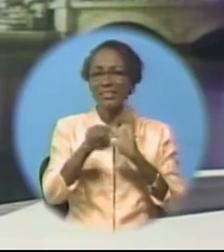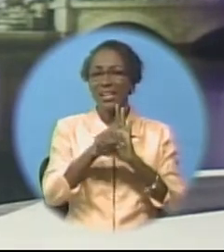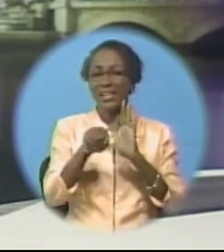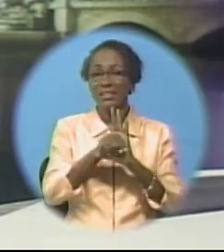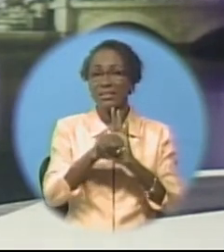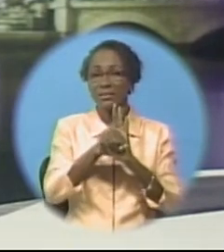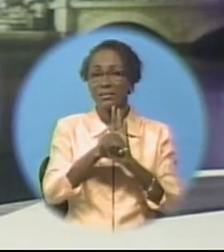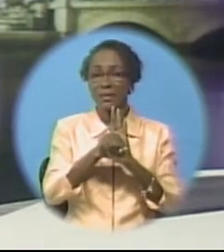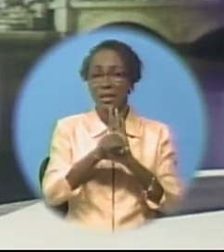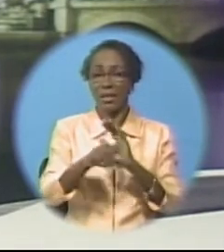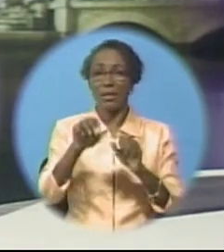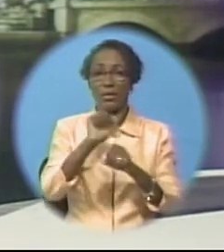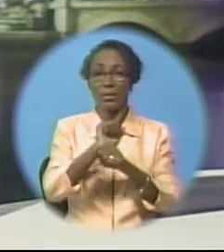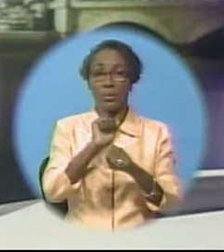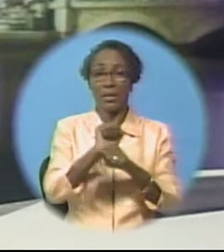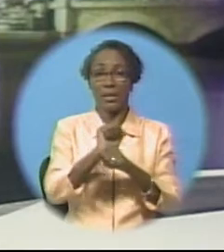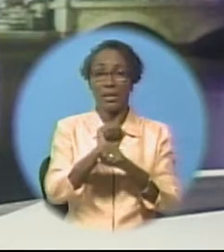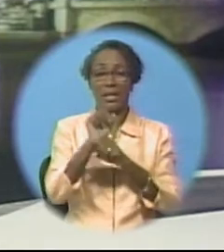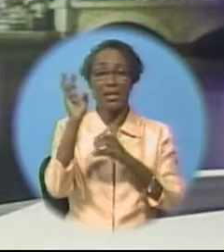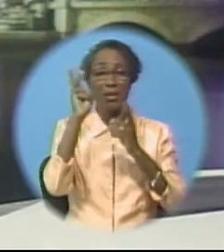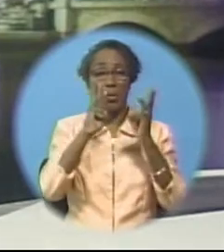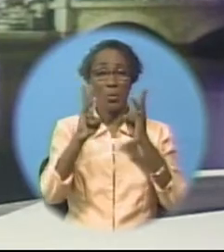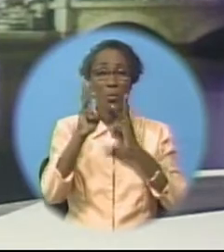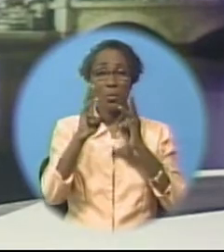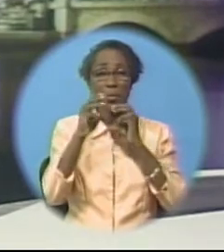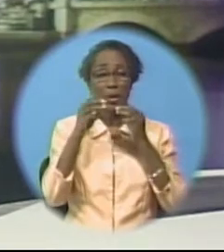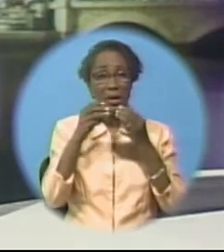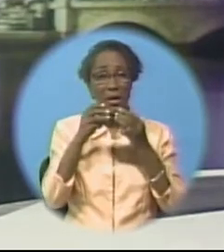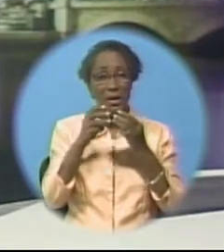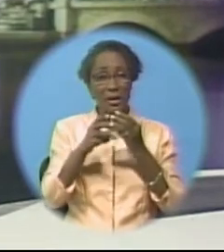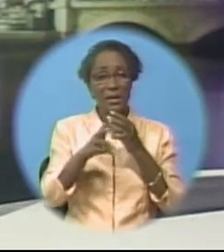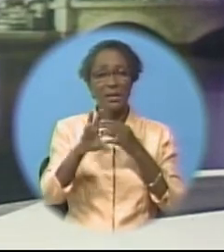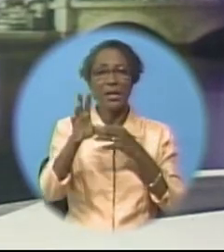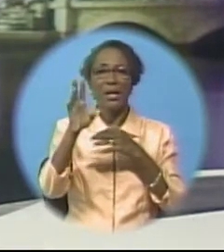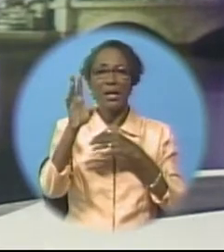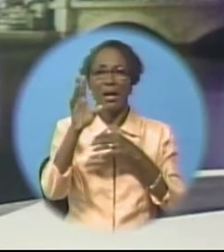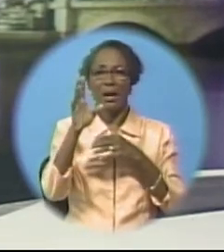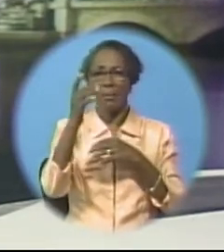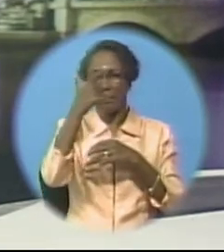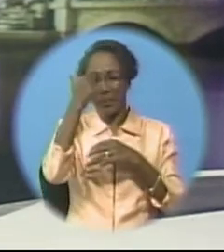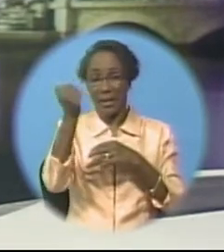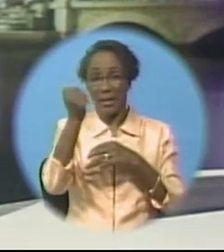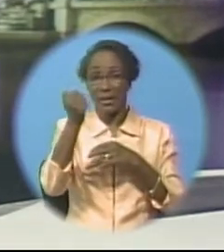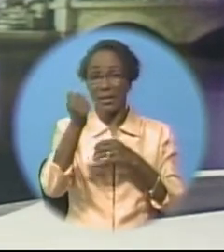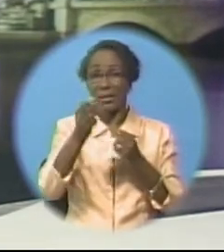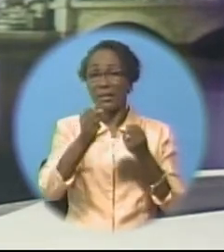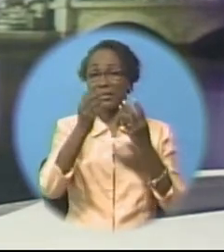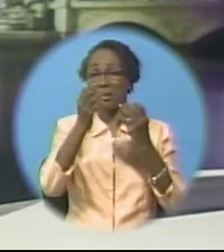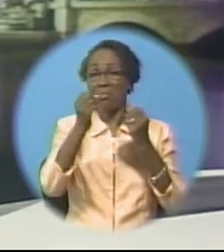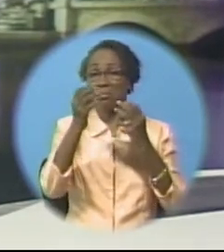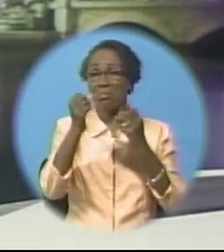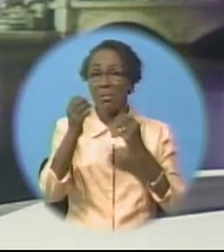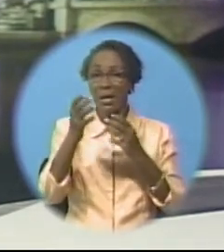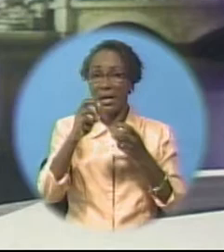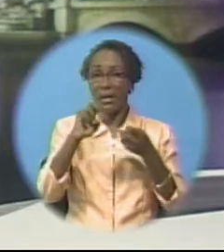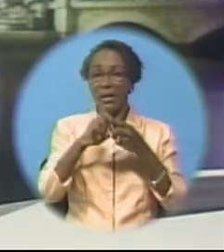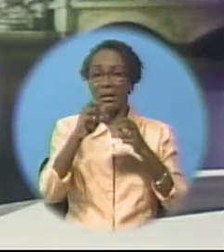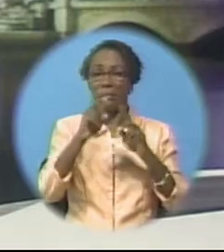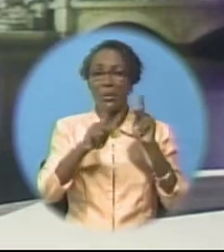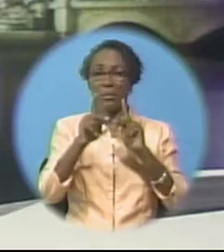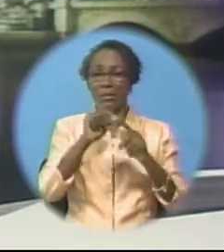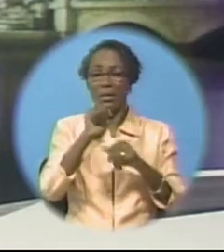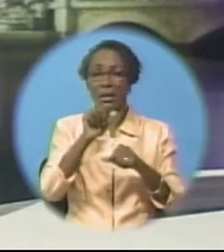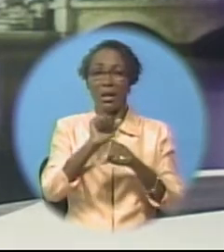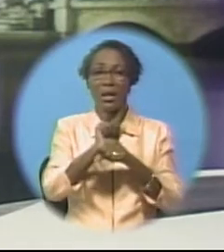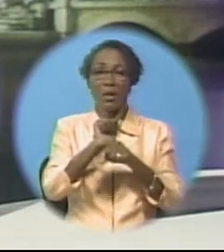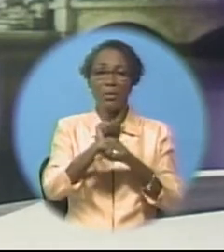the worrying trend continues. He provided the assessment during a press briefing to launch its week of activities at its Dalkeith